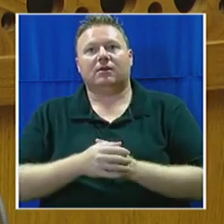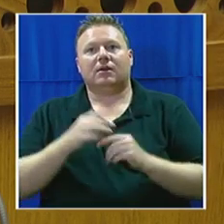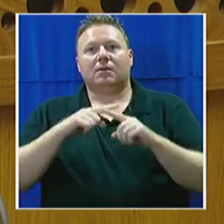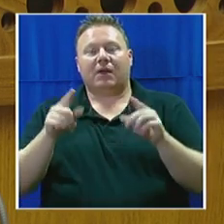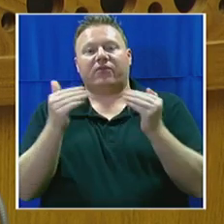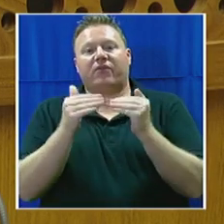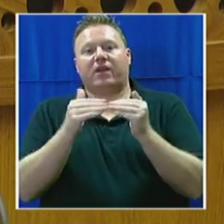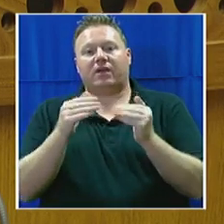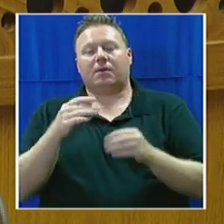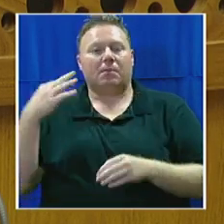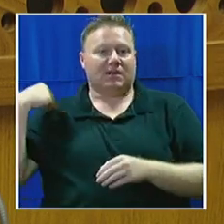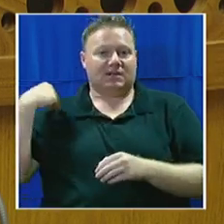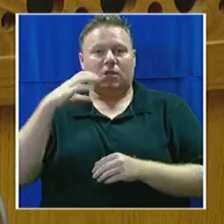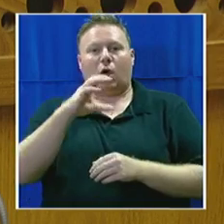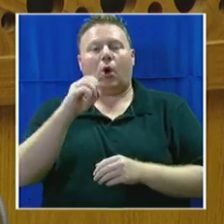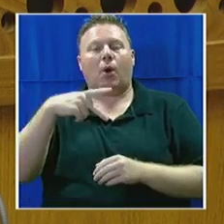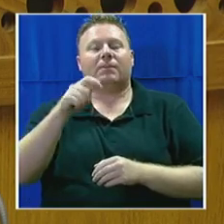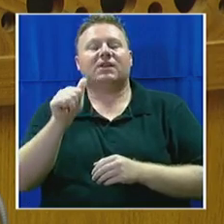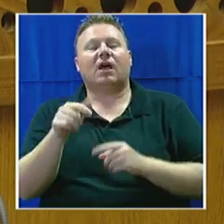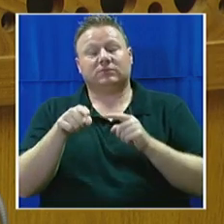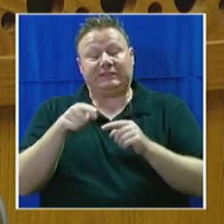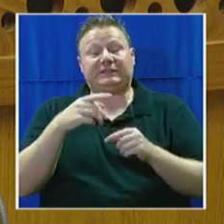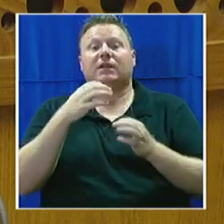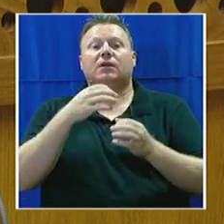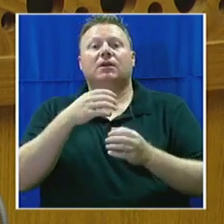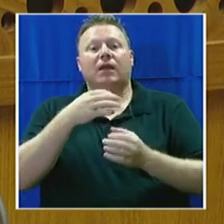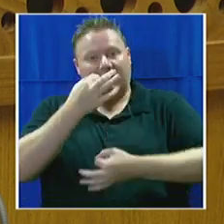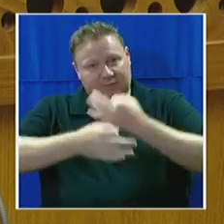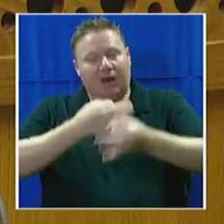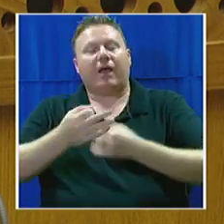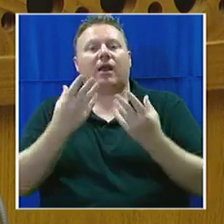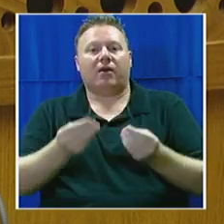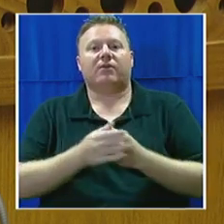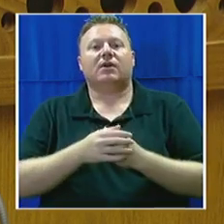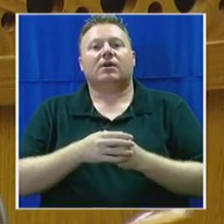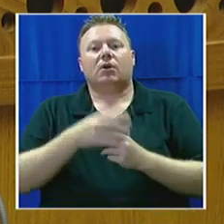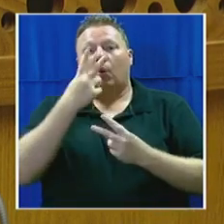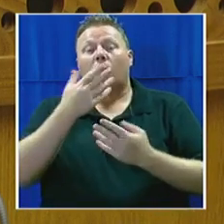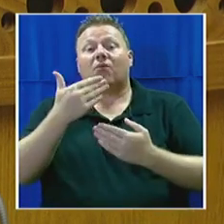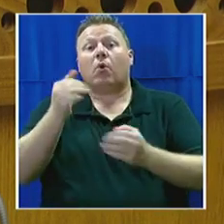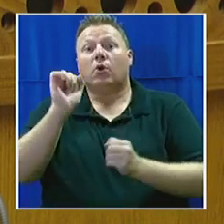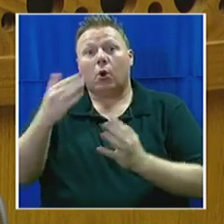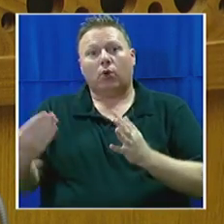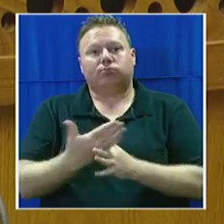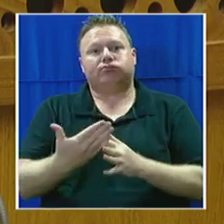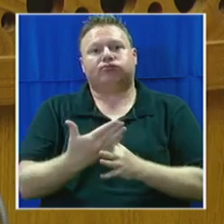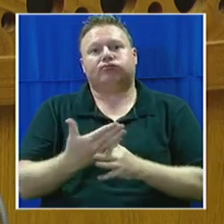the Minister of COGTA has been honest about some of these shortcomings, and we look forward to her interventions to bring this madness to an